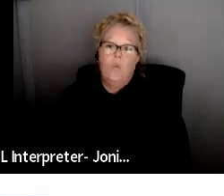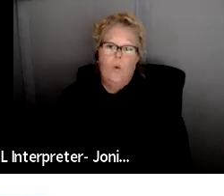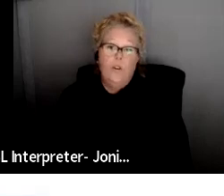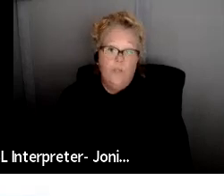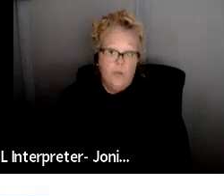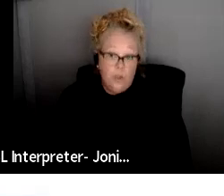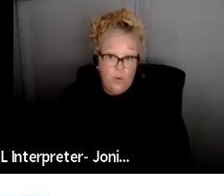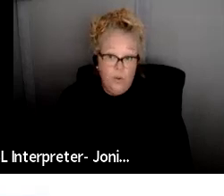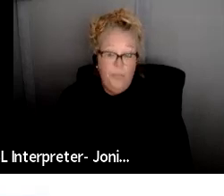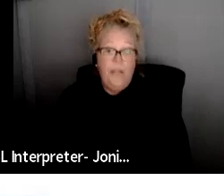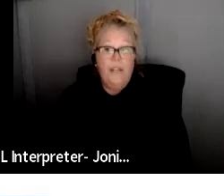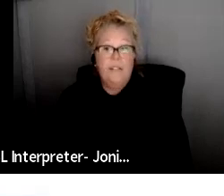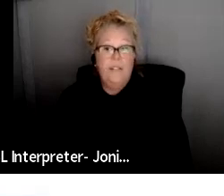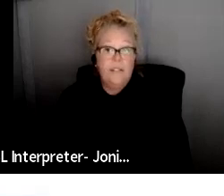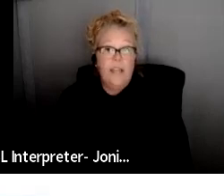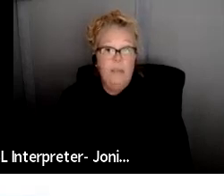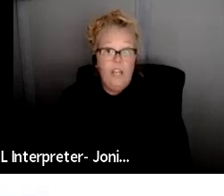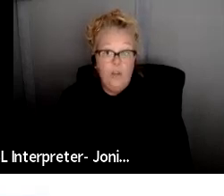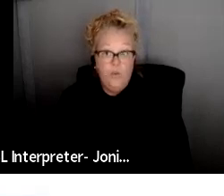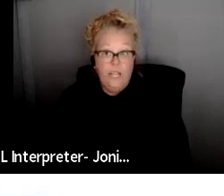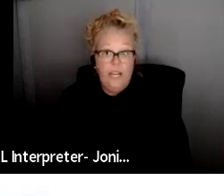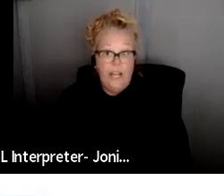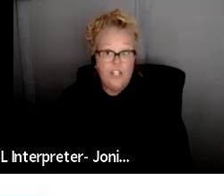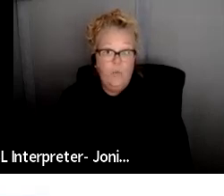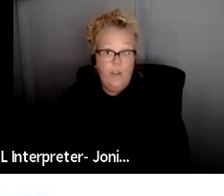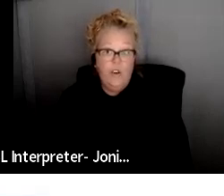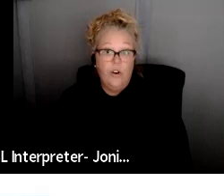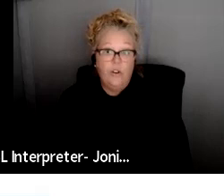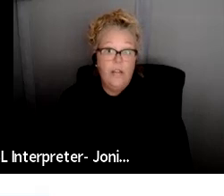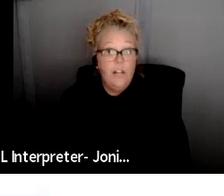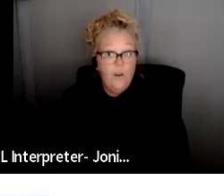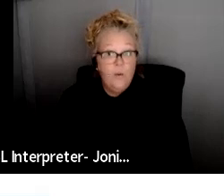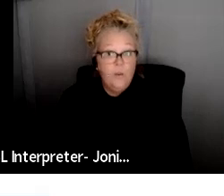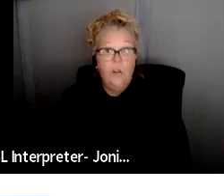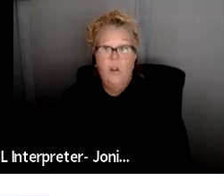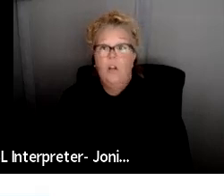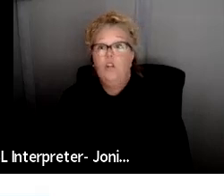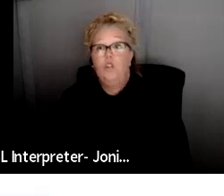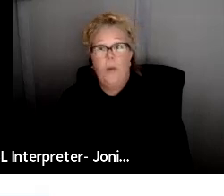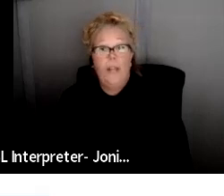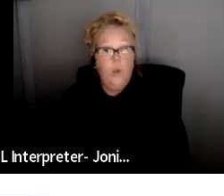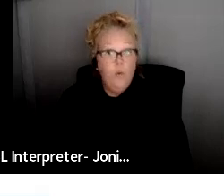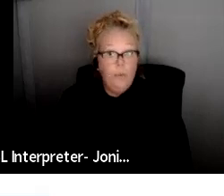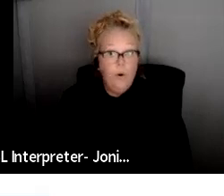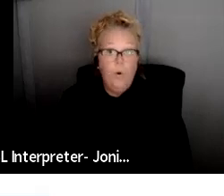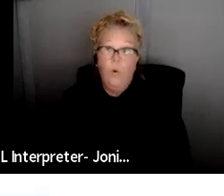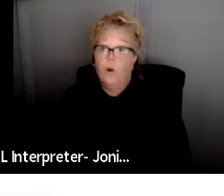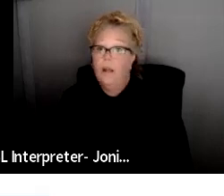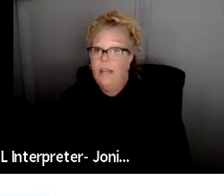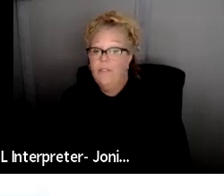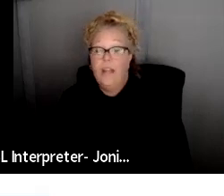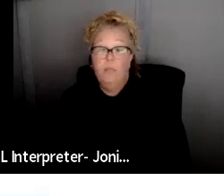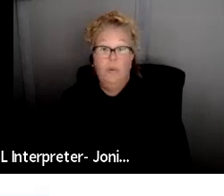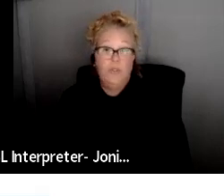This is a wonderful tool because this can be used in connection with your telephone, to a loop,